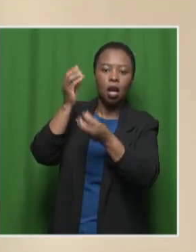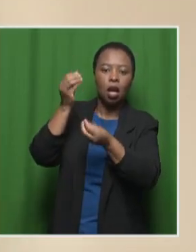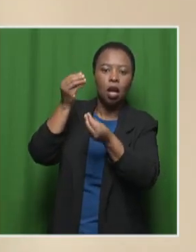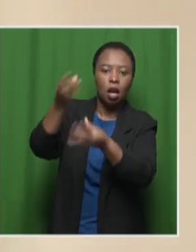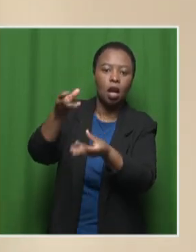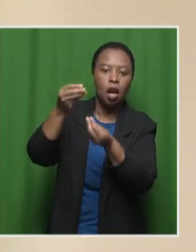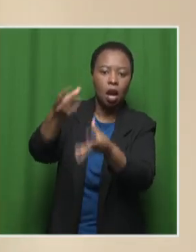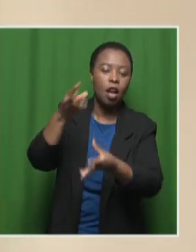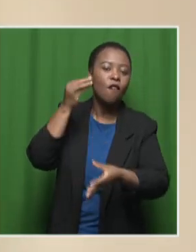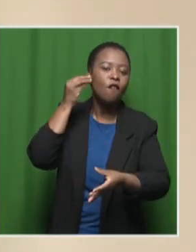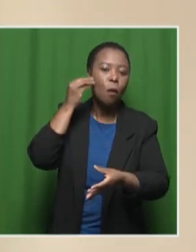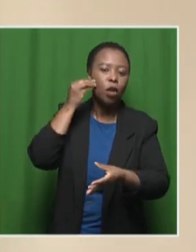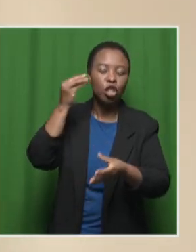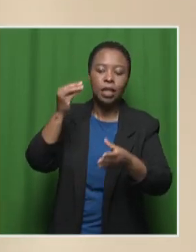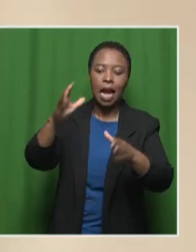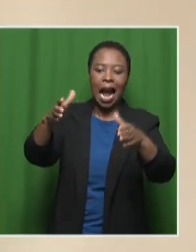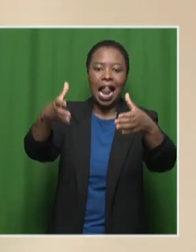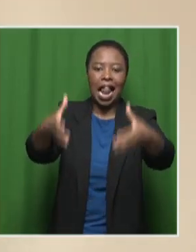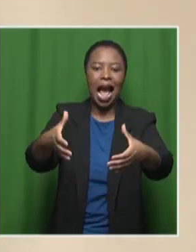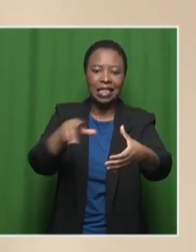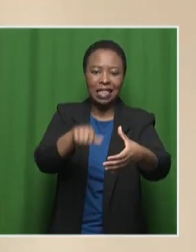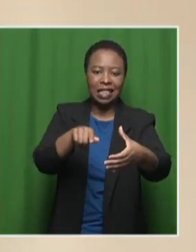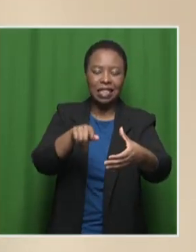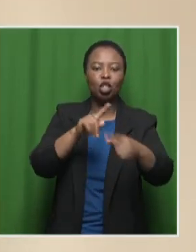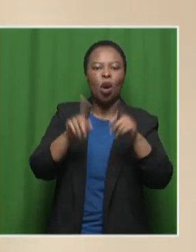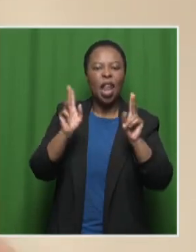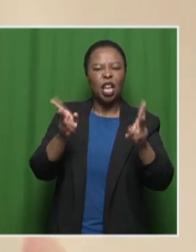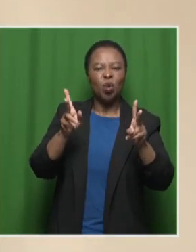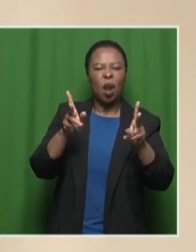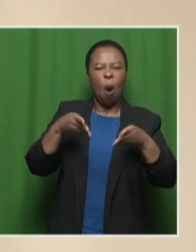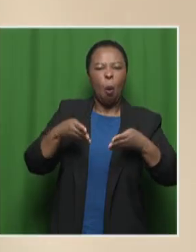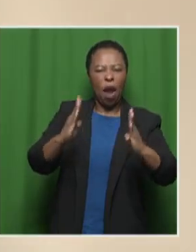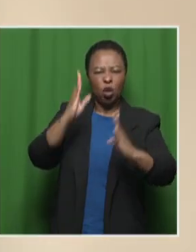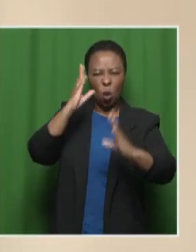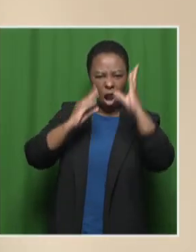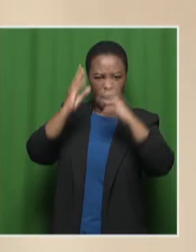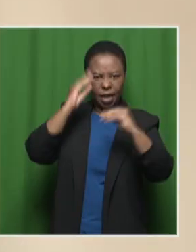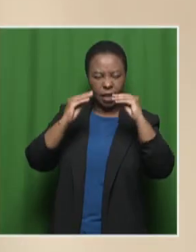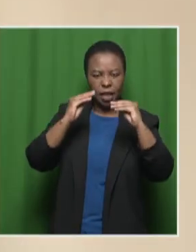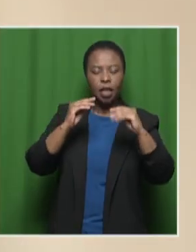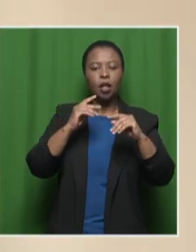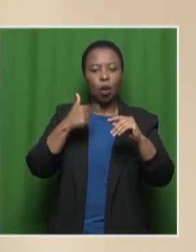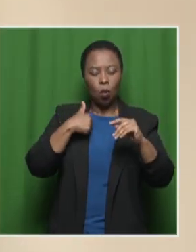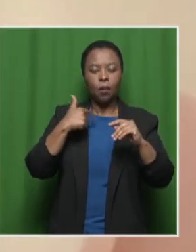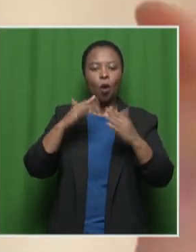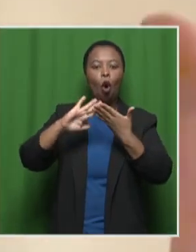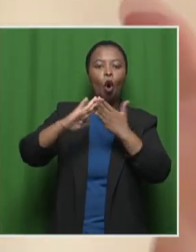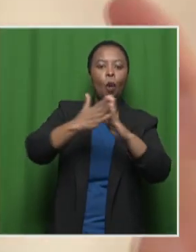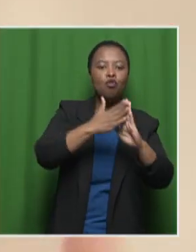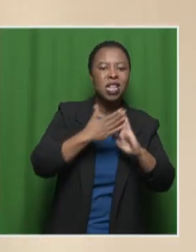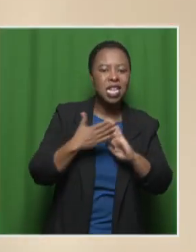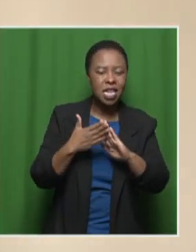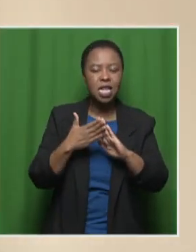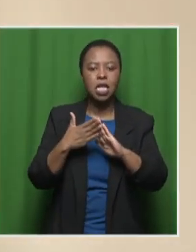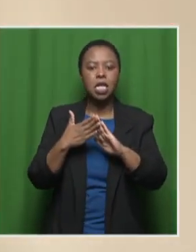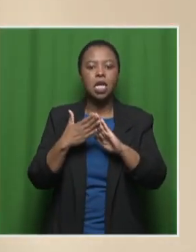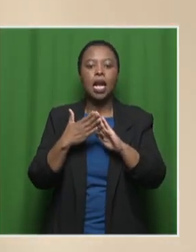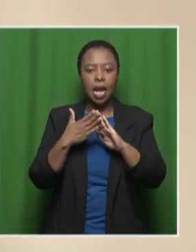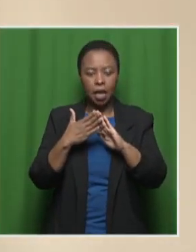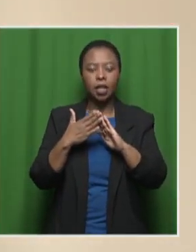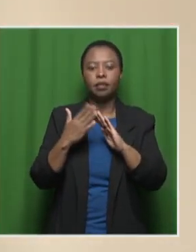many, the class over here, where our natural way to learn is in fact more community driven, more sort of over the shoulder learning,